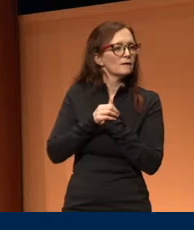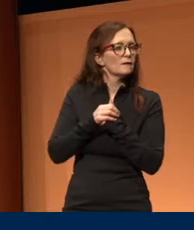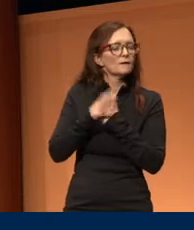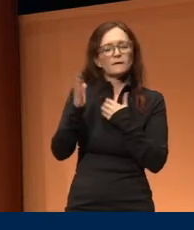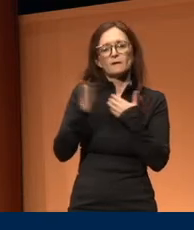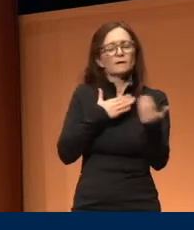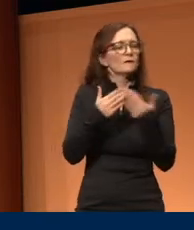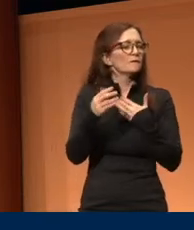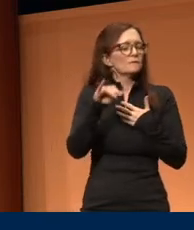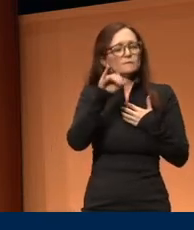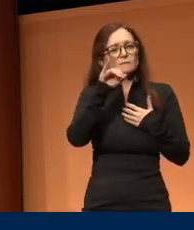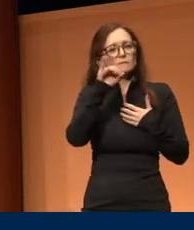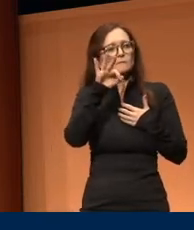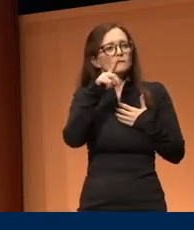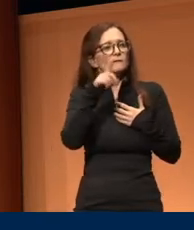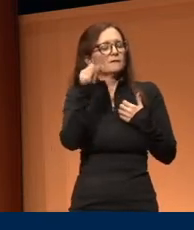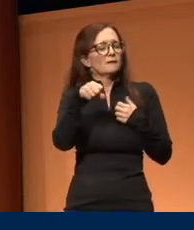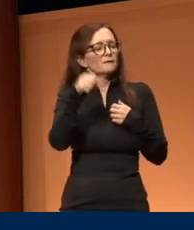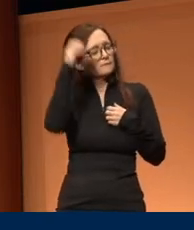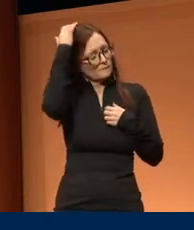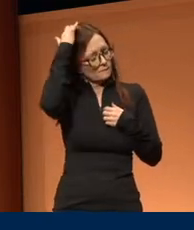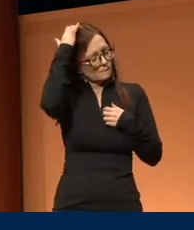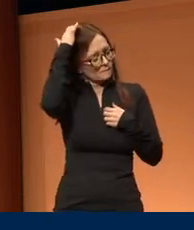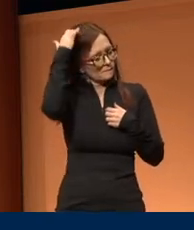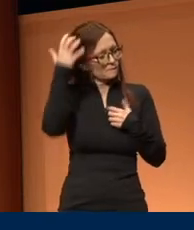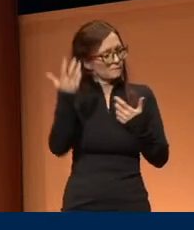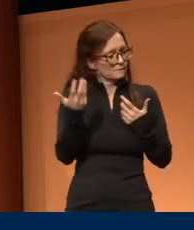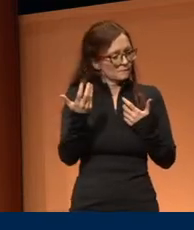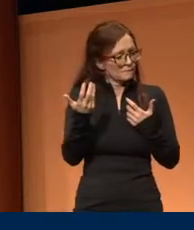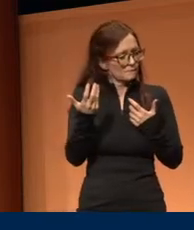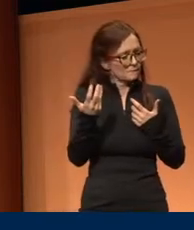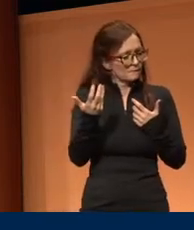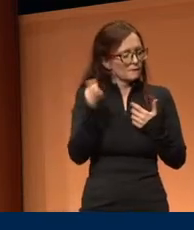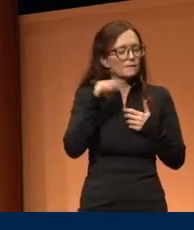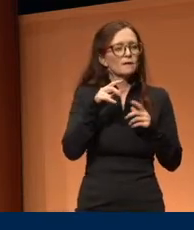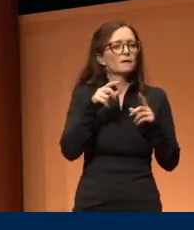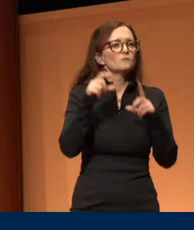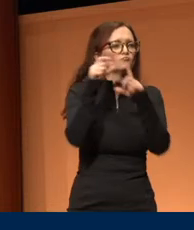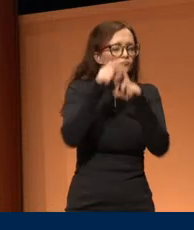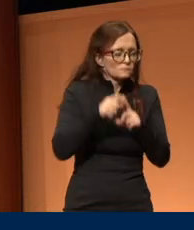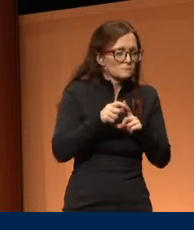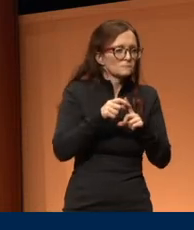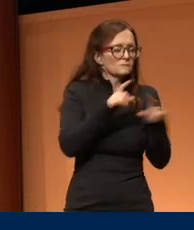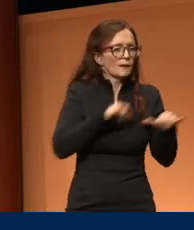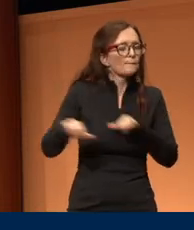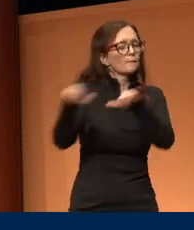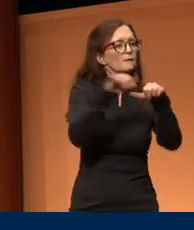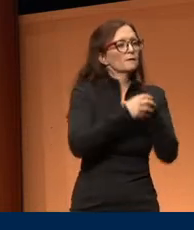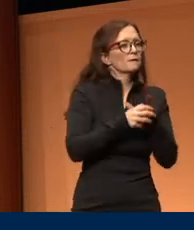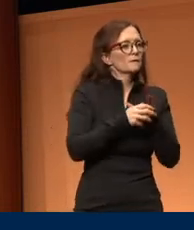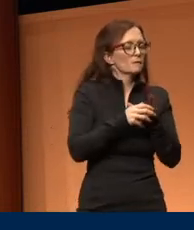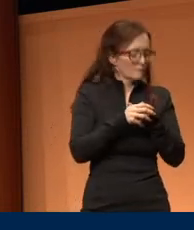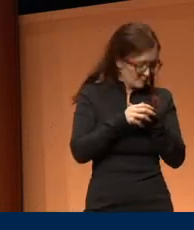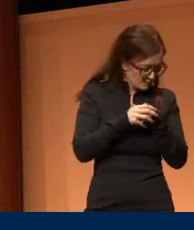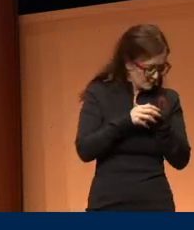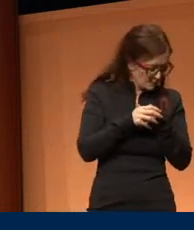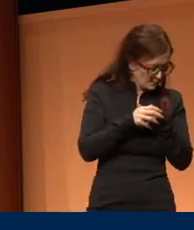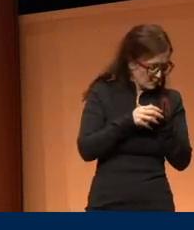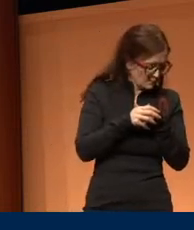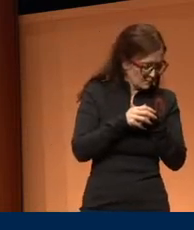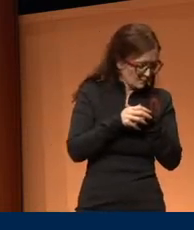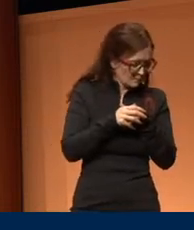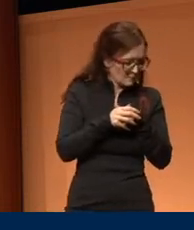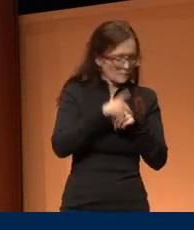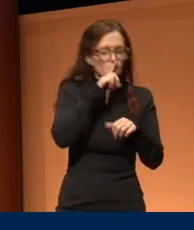even if, as I also have to acknowledge, that came at a cost in terms of collective harmony. There are trade-offs there that I'm